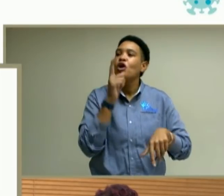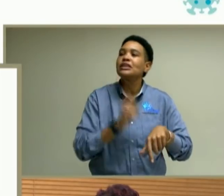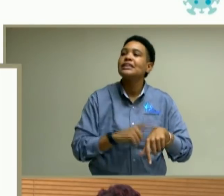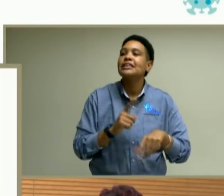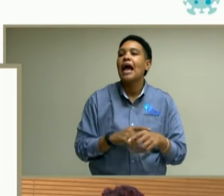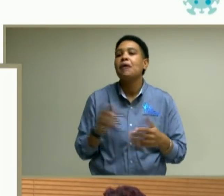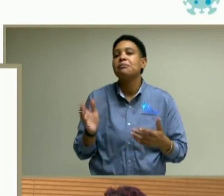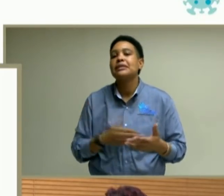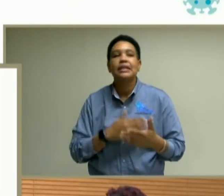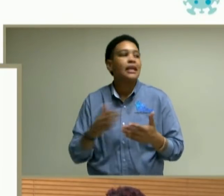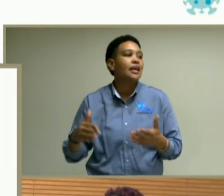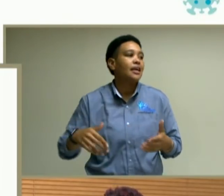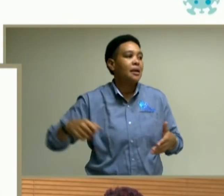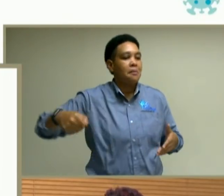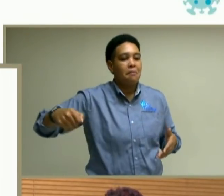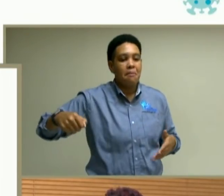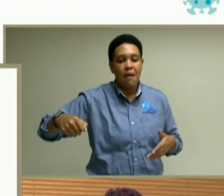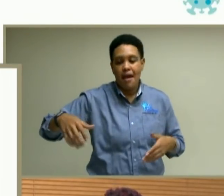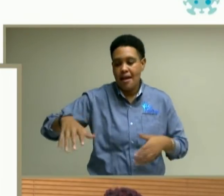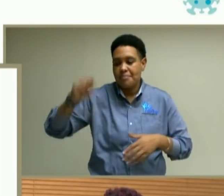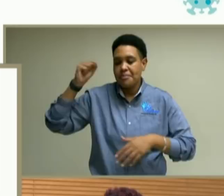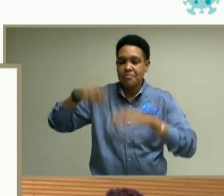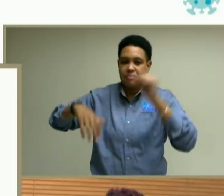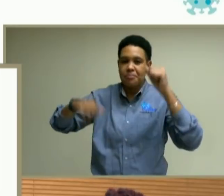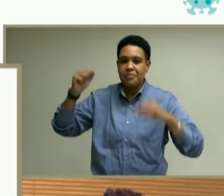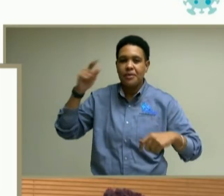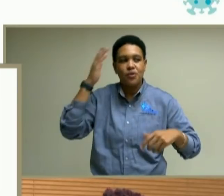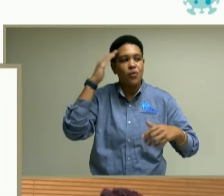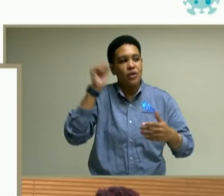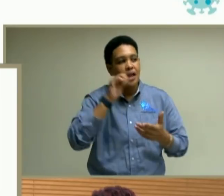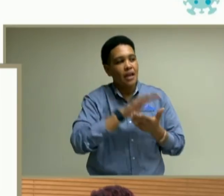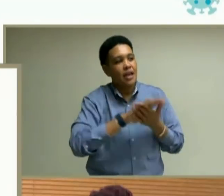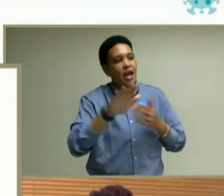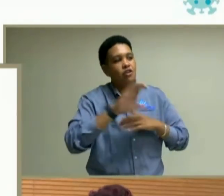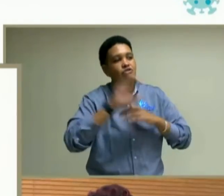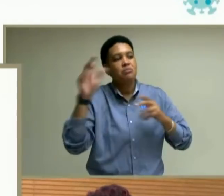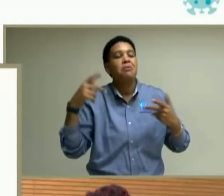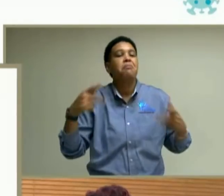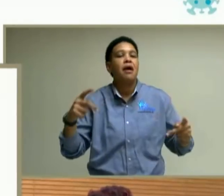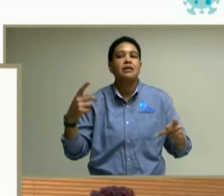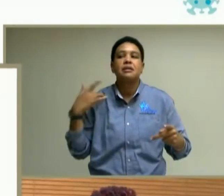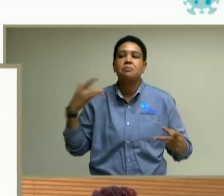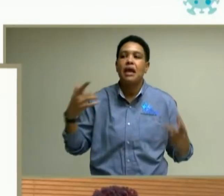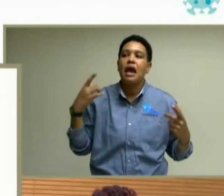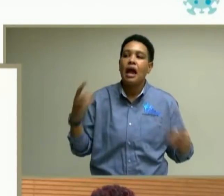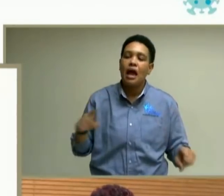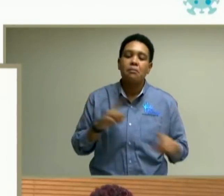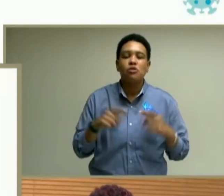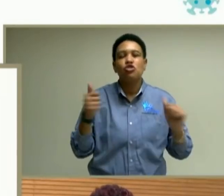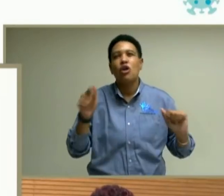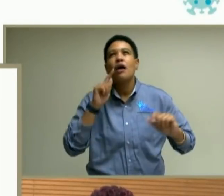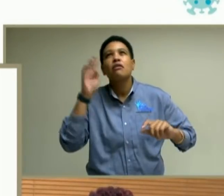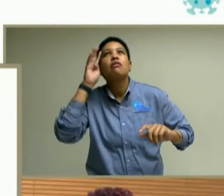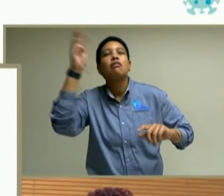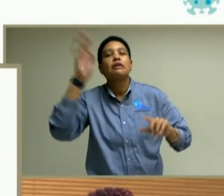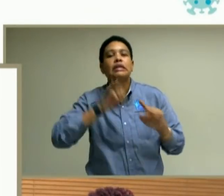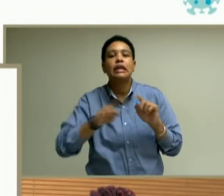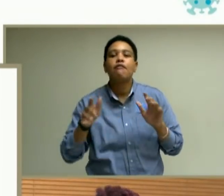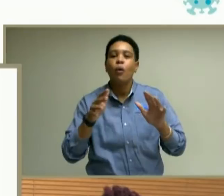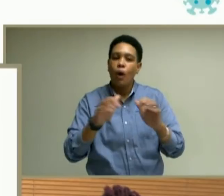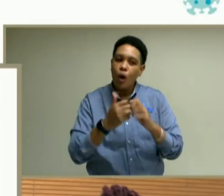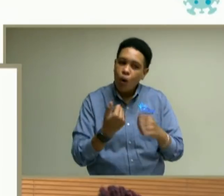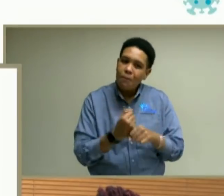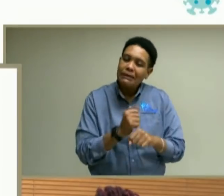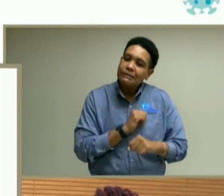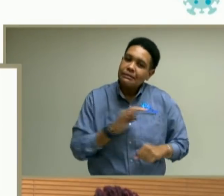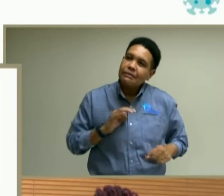caroling, grab bag. So we know we're not going to have the nice Christmas party that we usually put on. Try to come up with innovative ways of